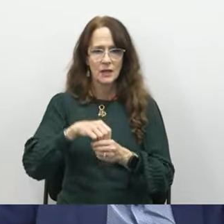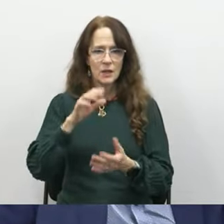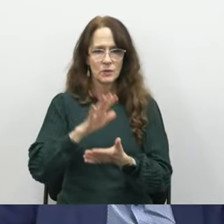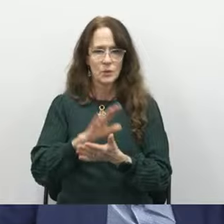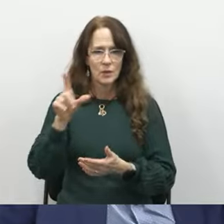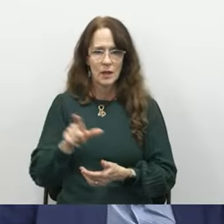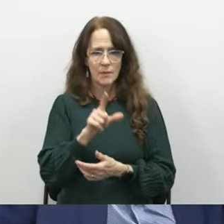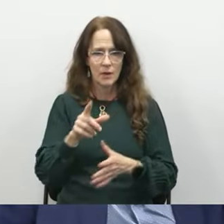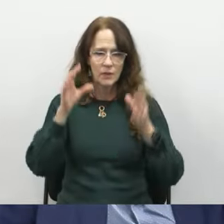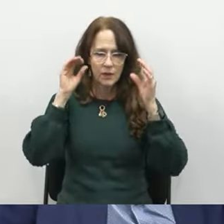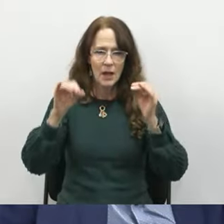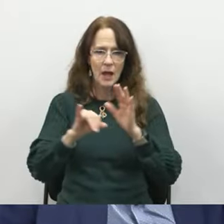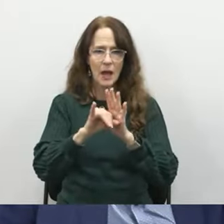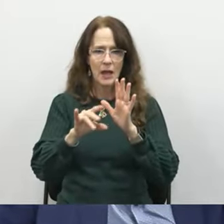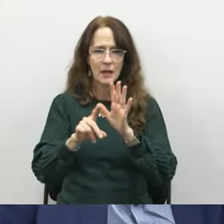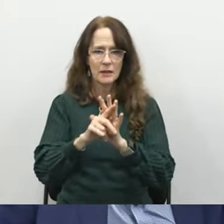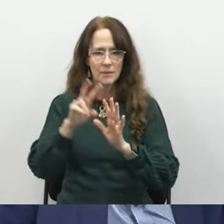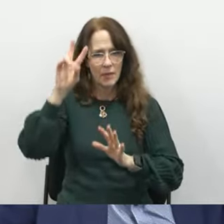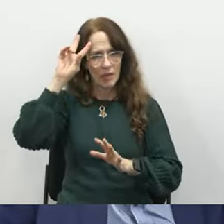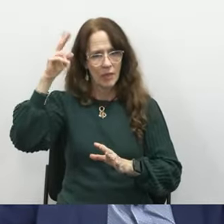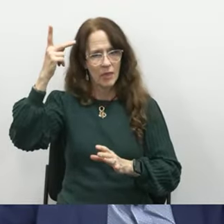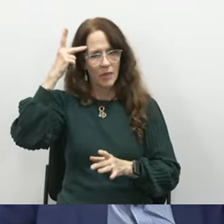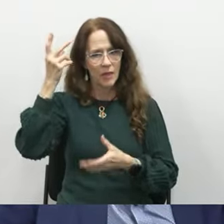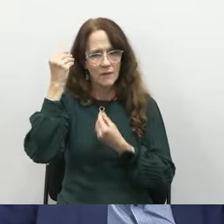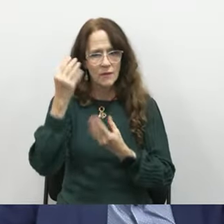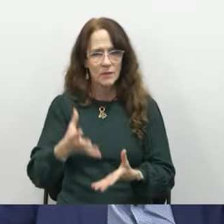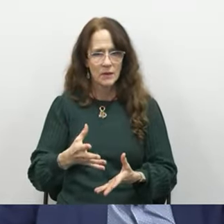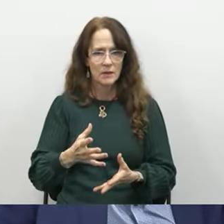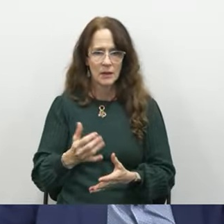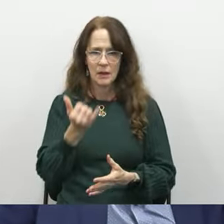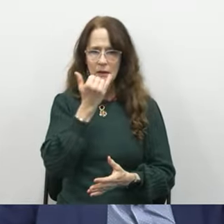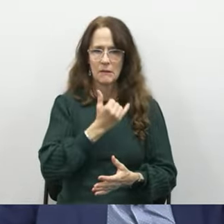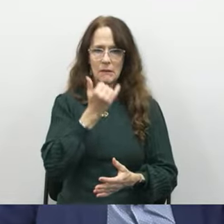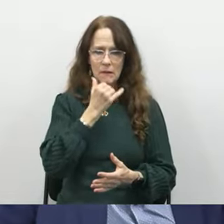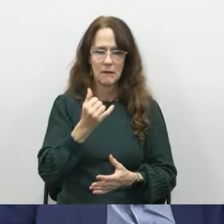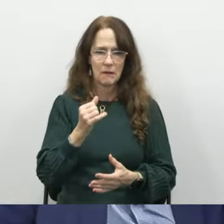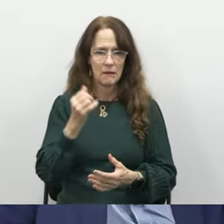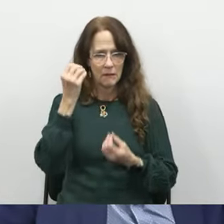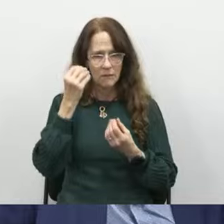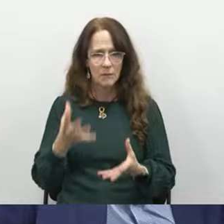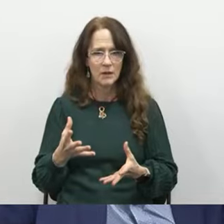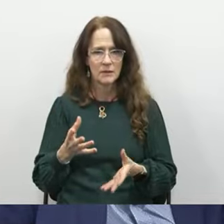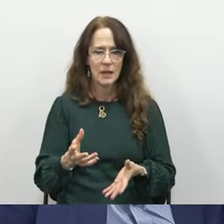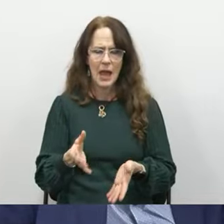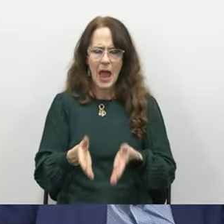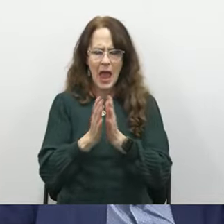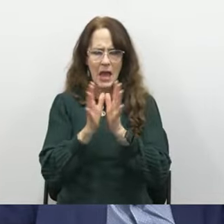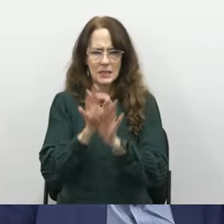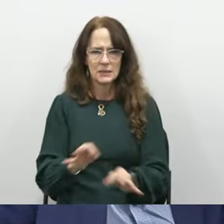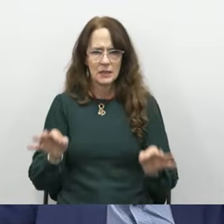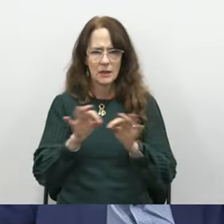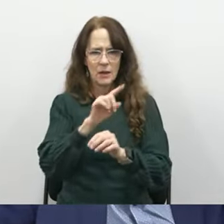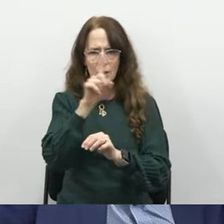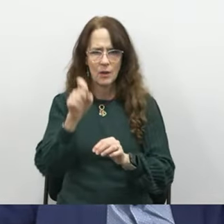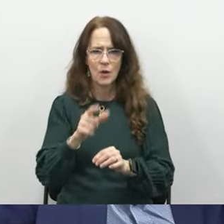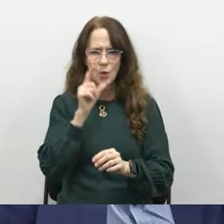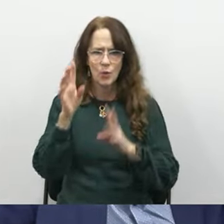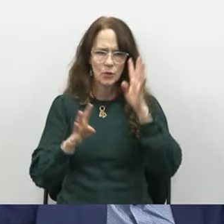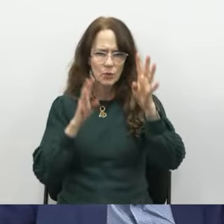students are taught how to identify misinformation and disinformation. They learn to ask essential questions about who created